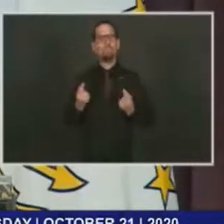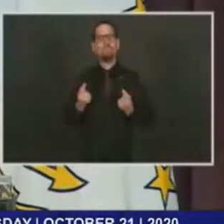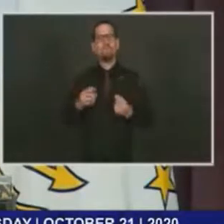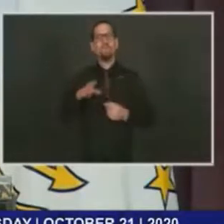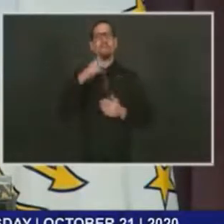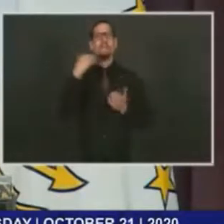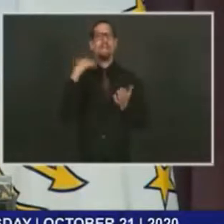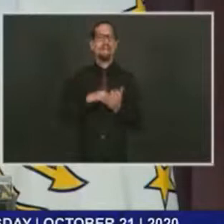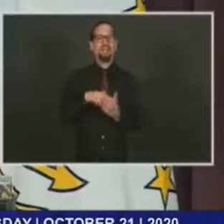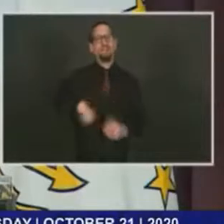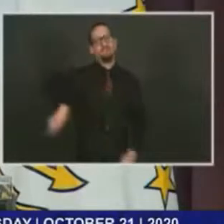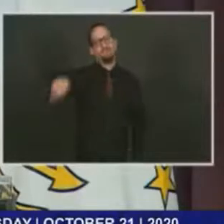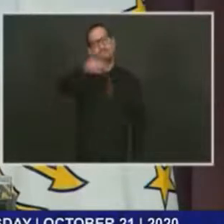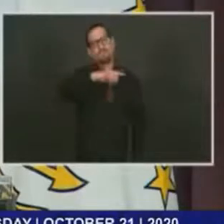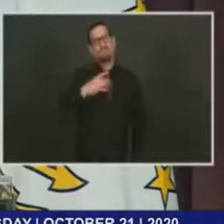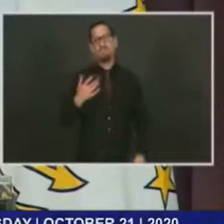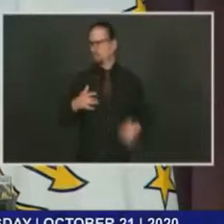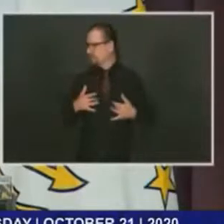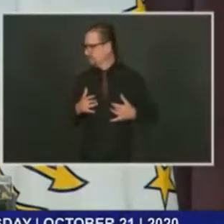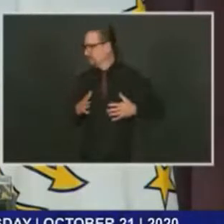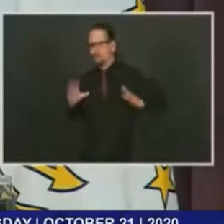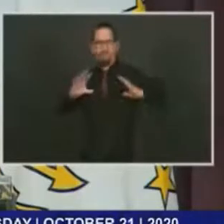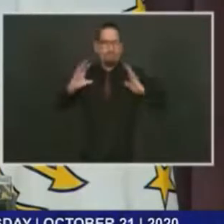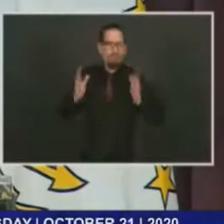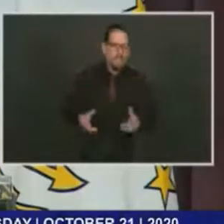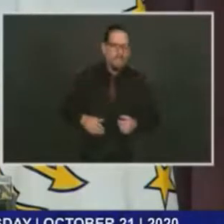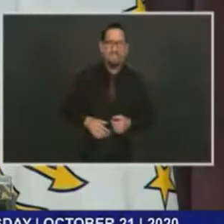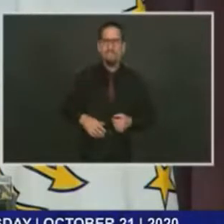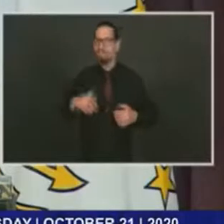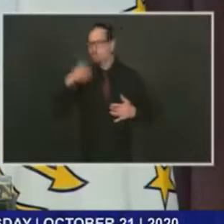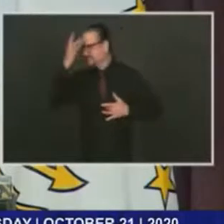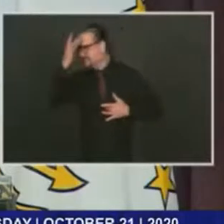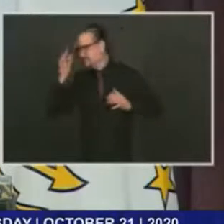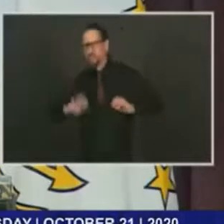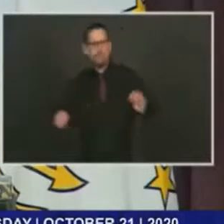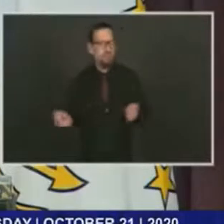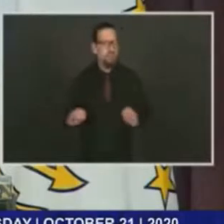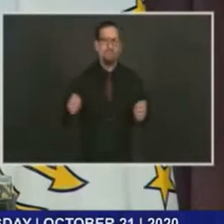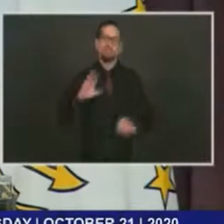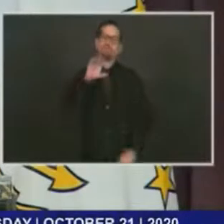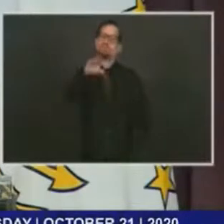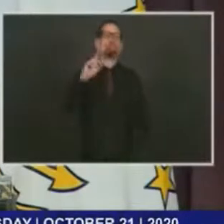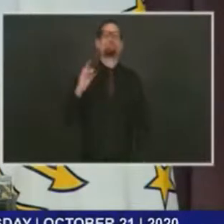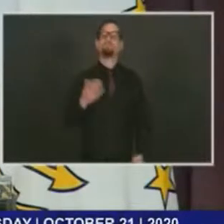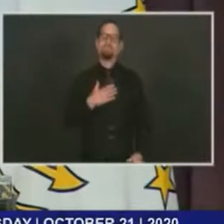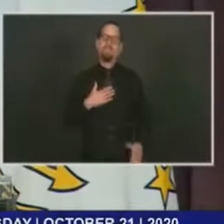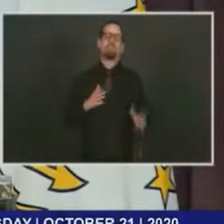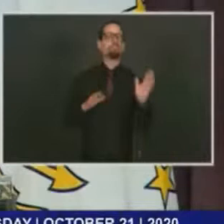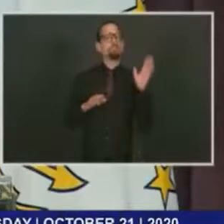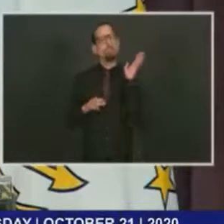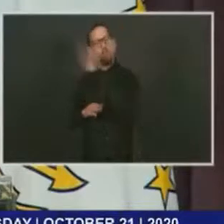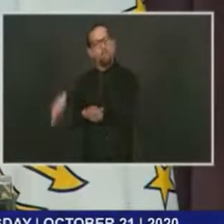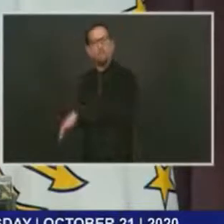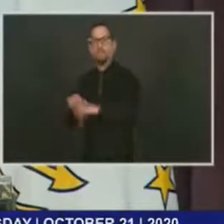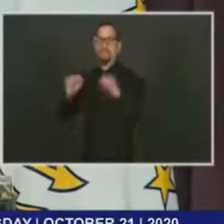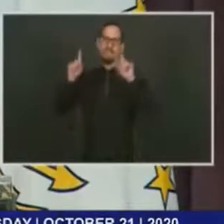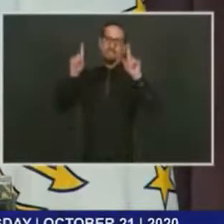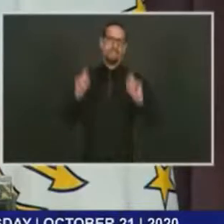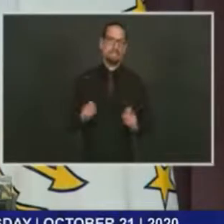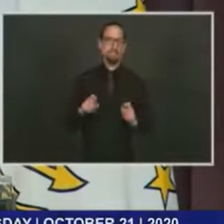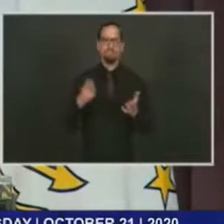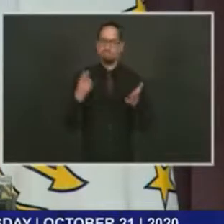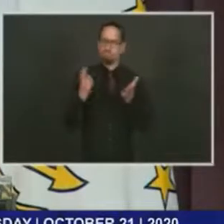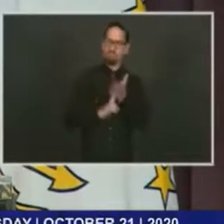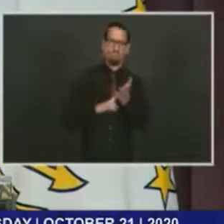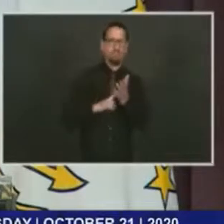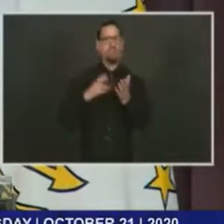great, even if you're not sick, consider going to get a test. You can sign up for